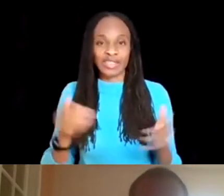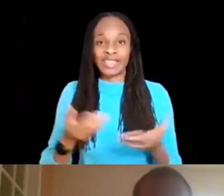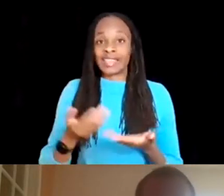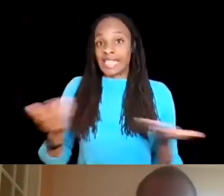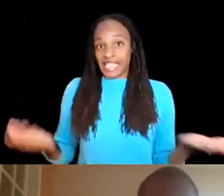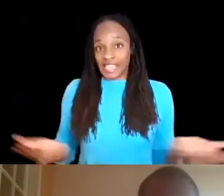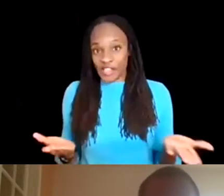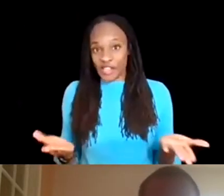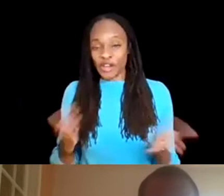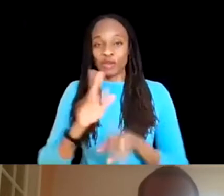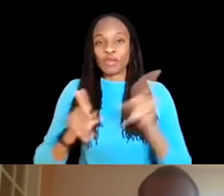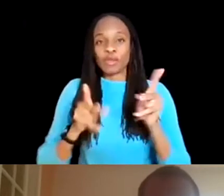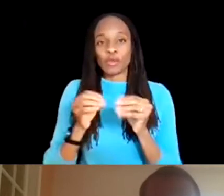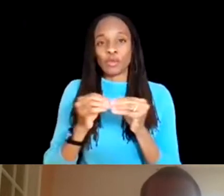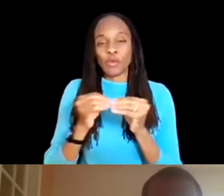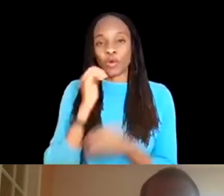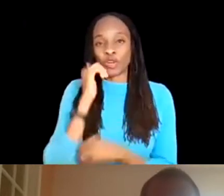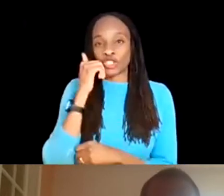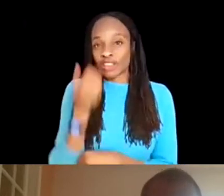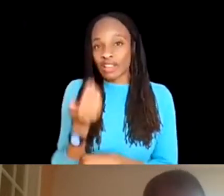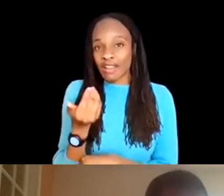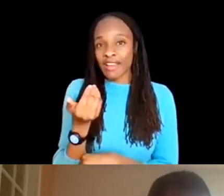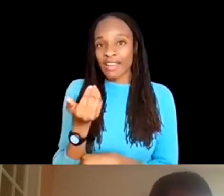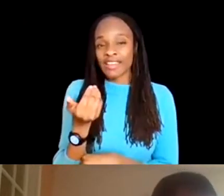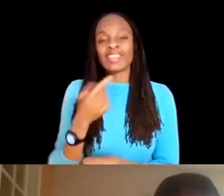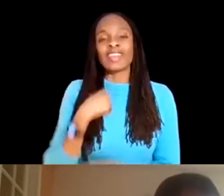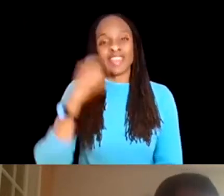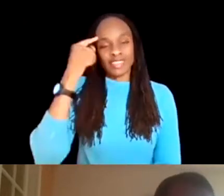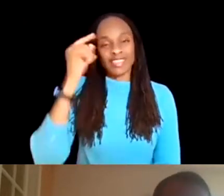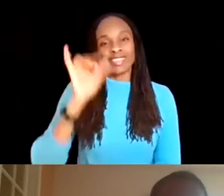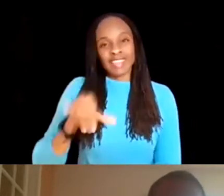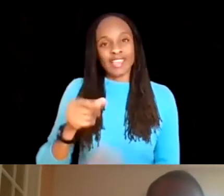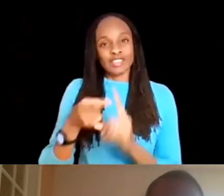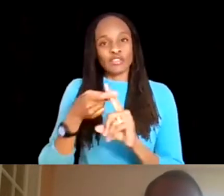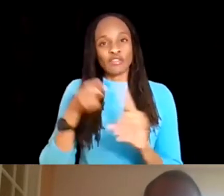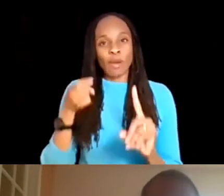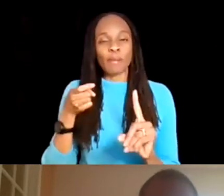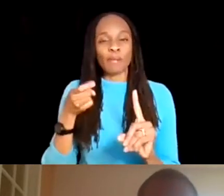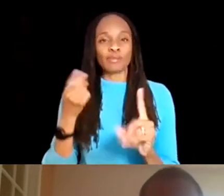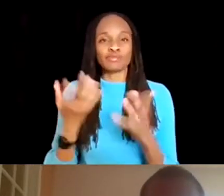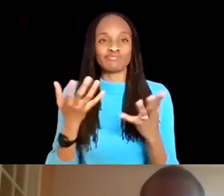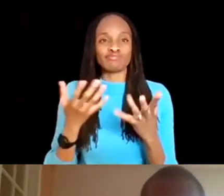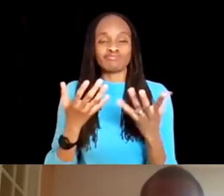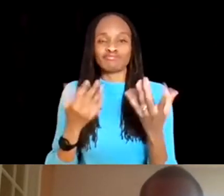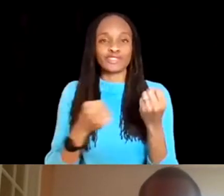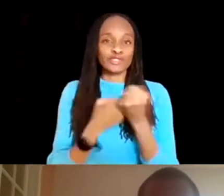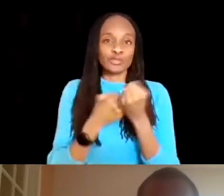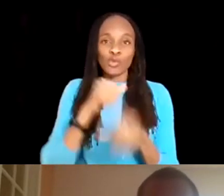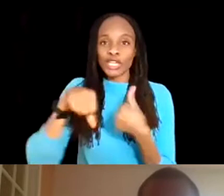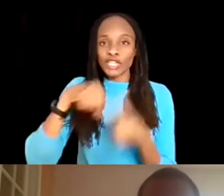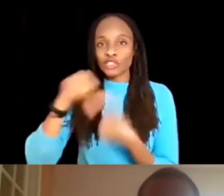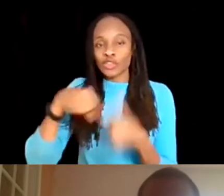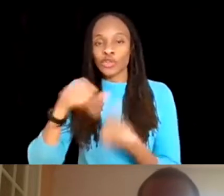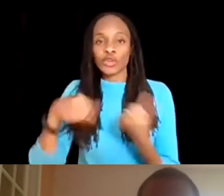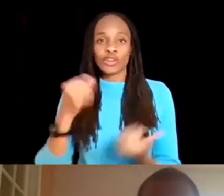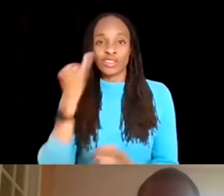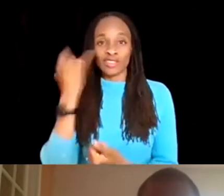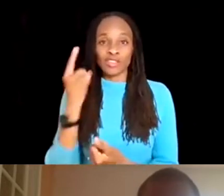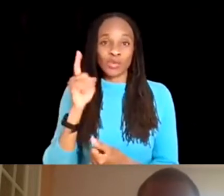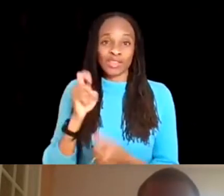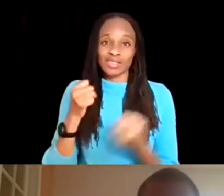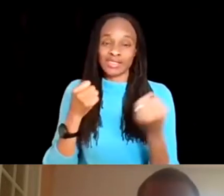much more shy. And so I think that comes from not just kind of supporting each other in the sense that if somebody needs